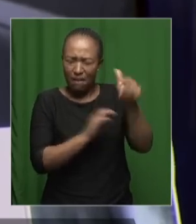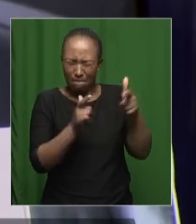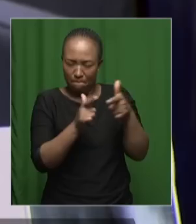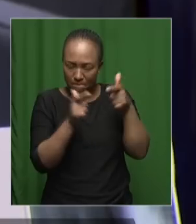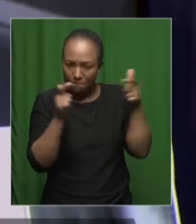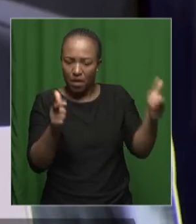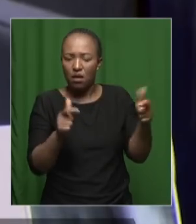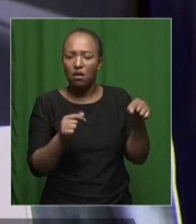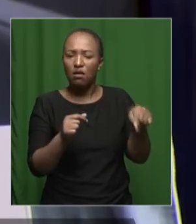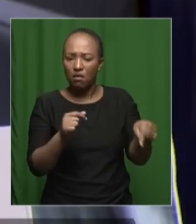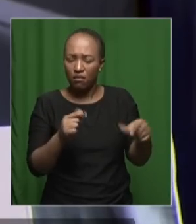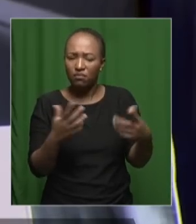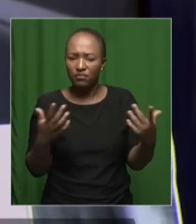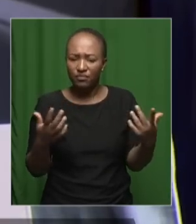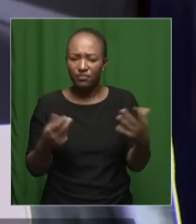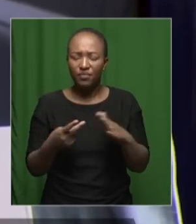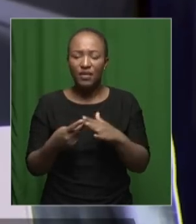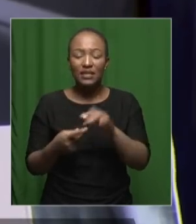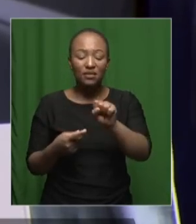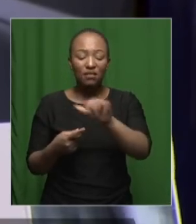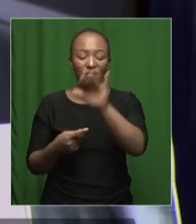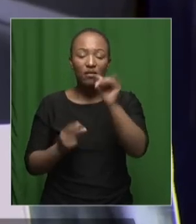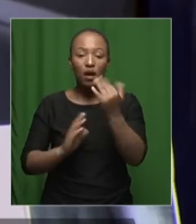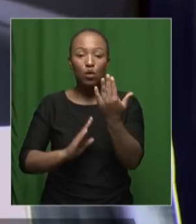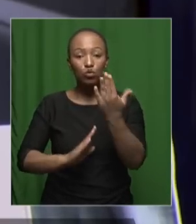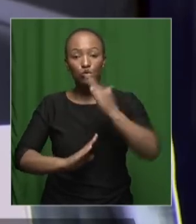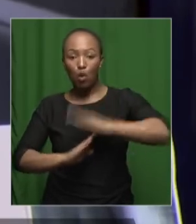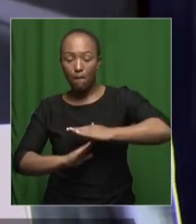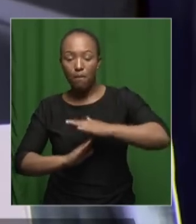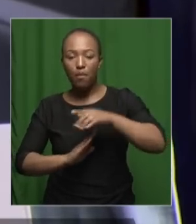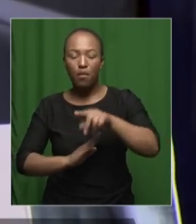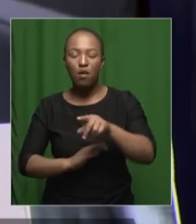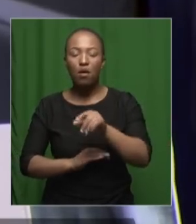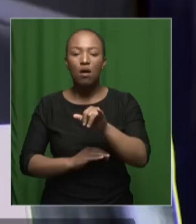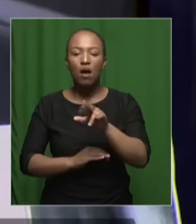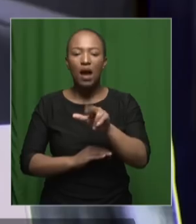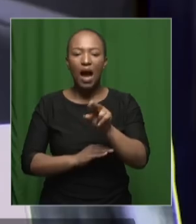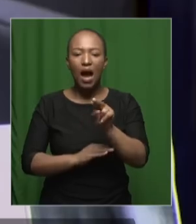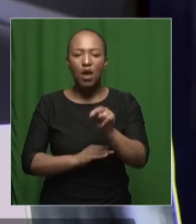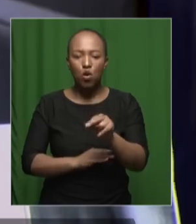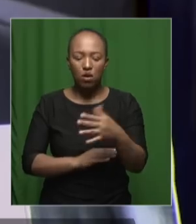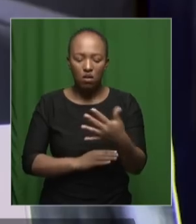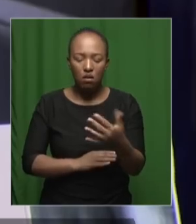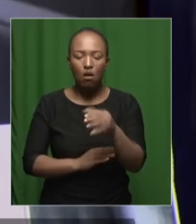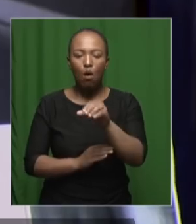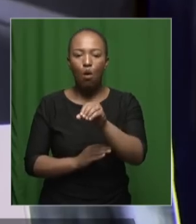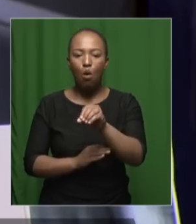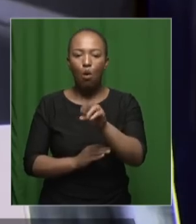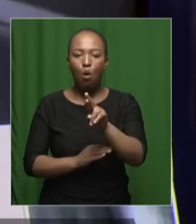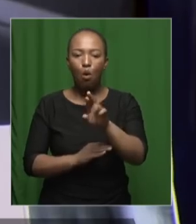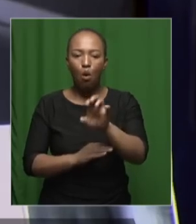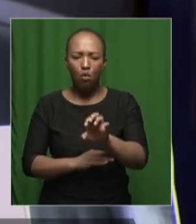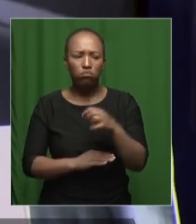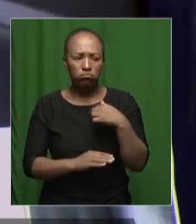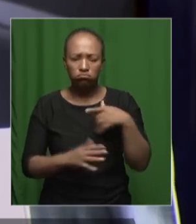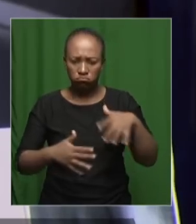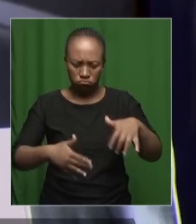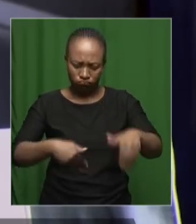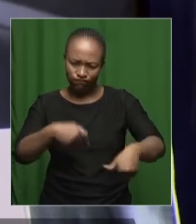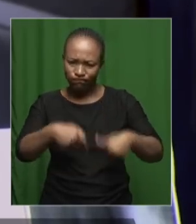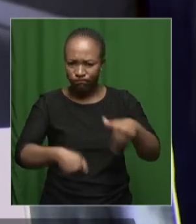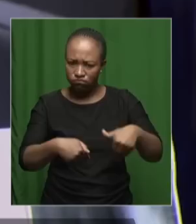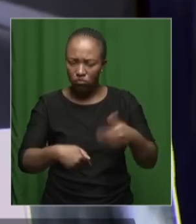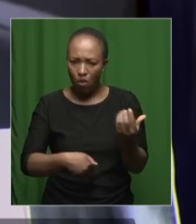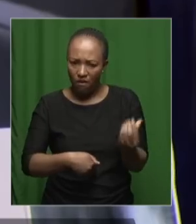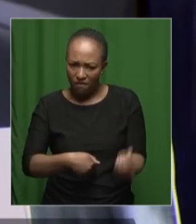world scale, South Africa is in the top 10 in terms of iron ore production. On a world scale, South Africa is in the top